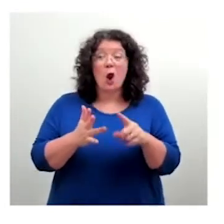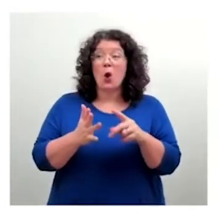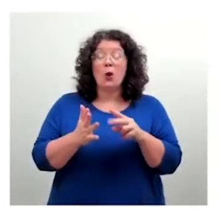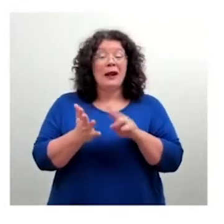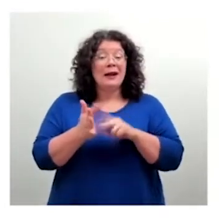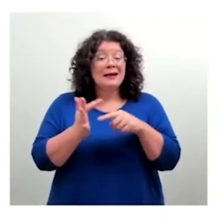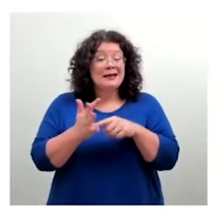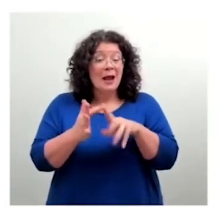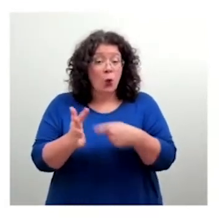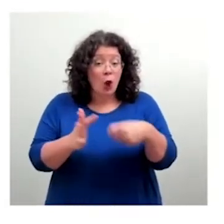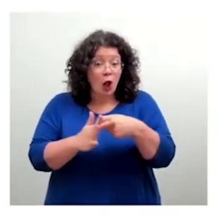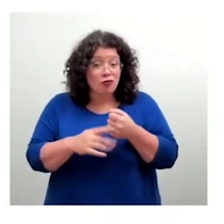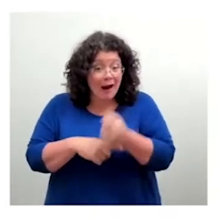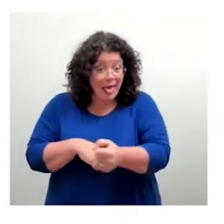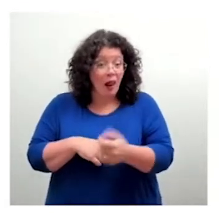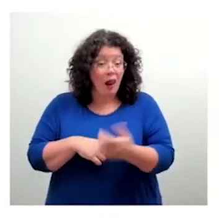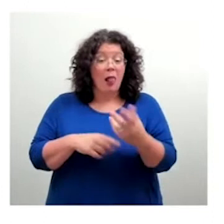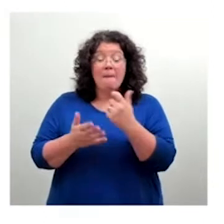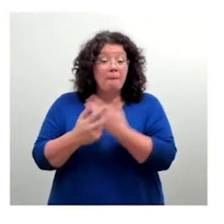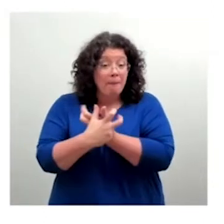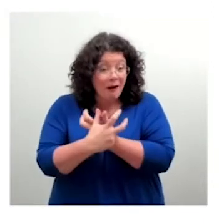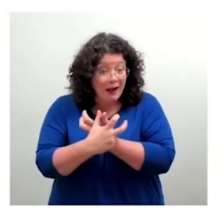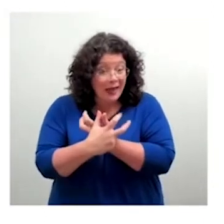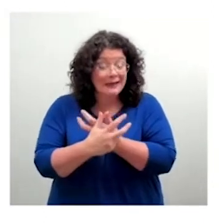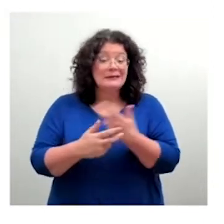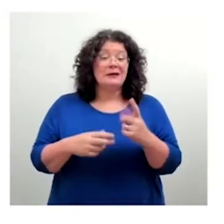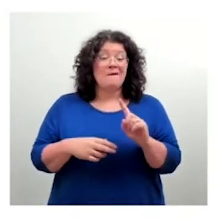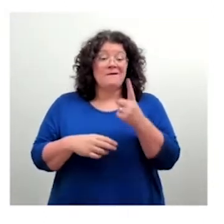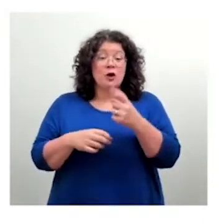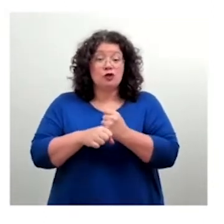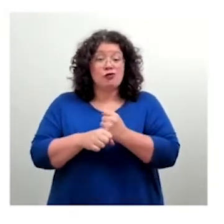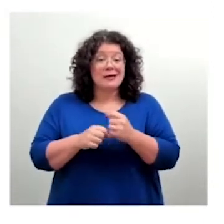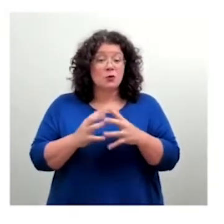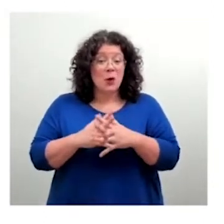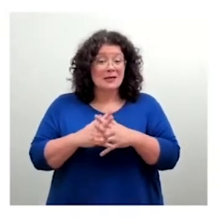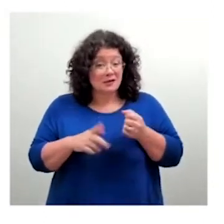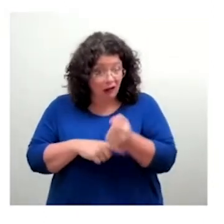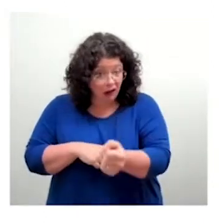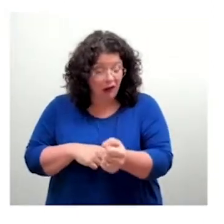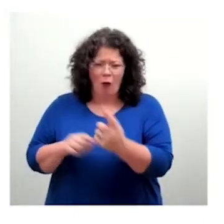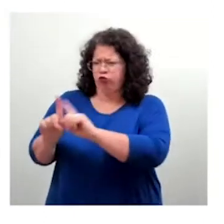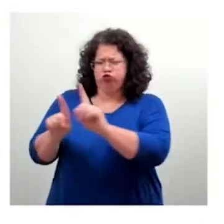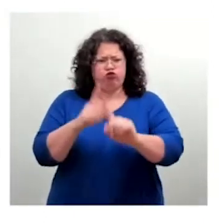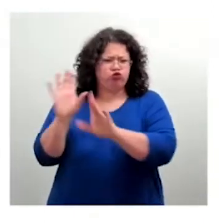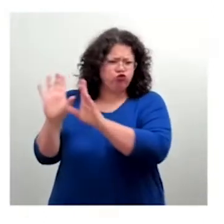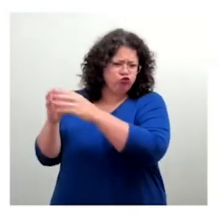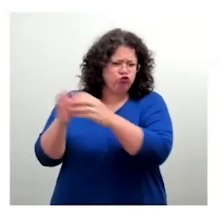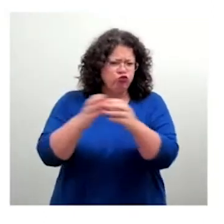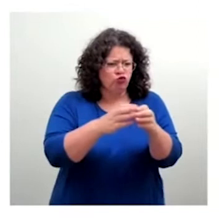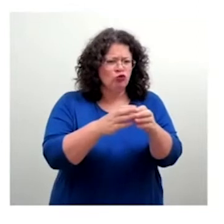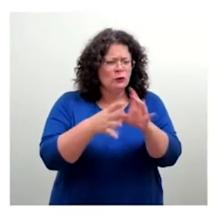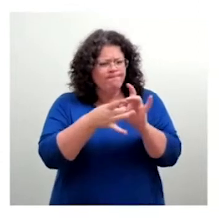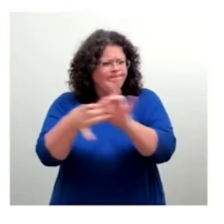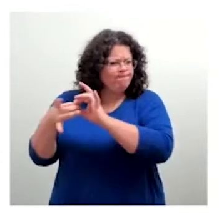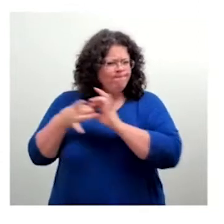move freely and independently. And at one point within Microsoft, I think we had about 150 collaborators working with us